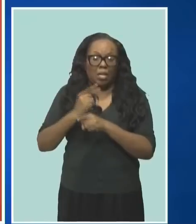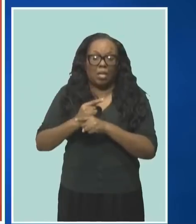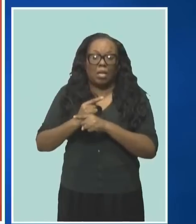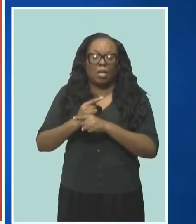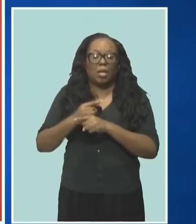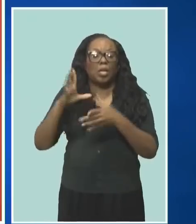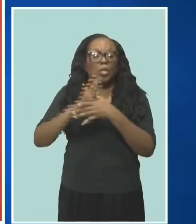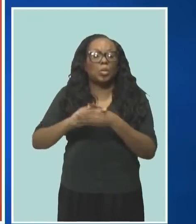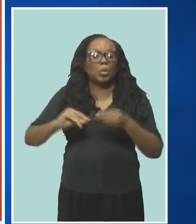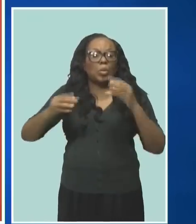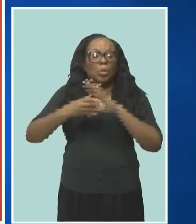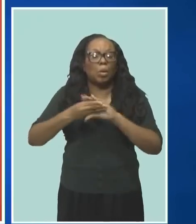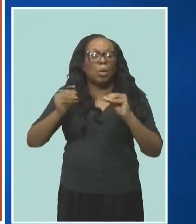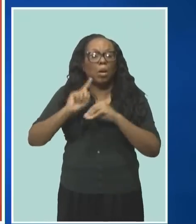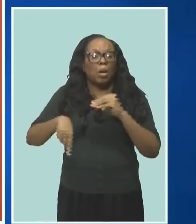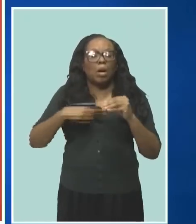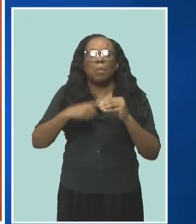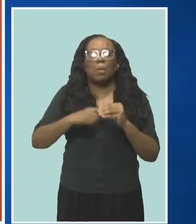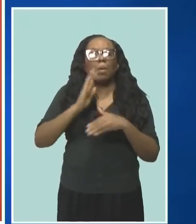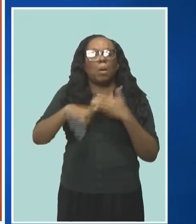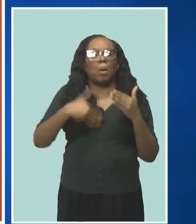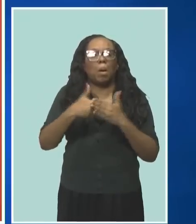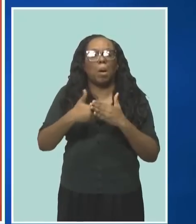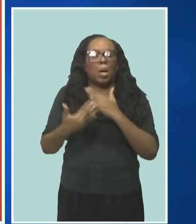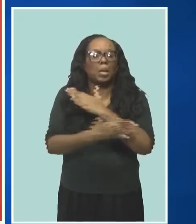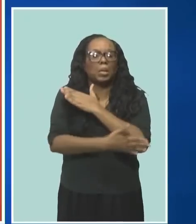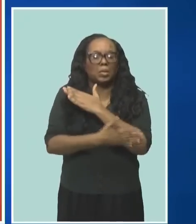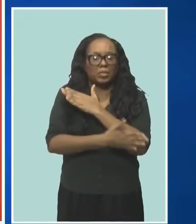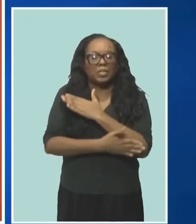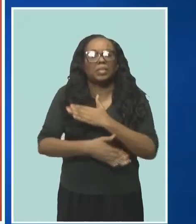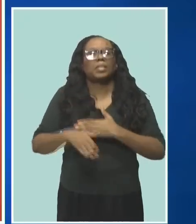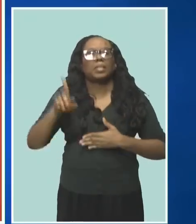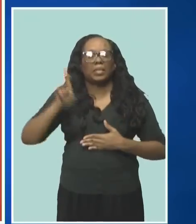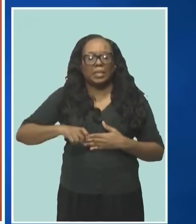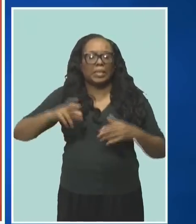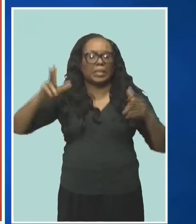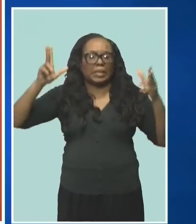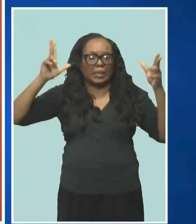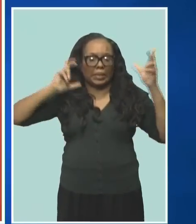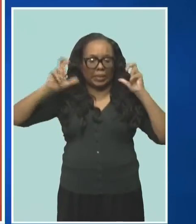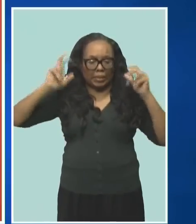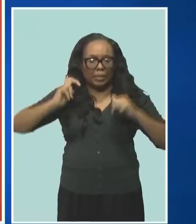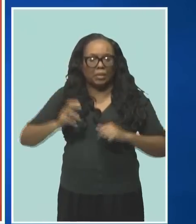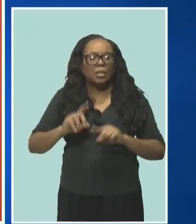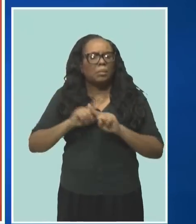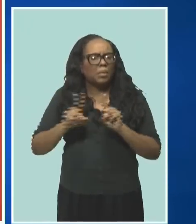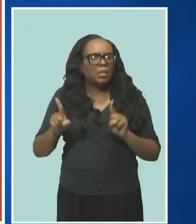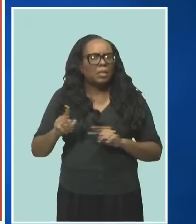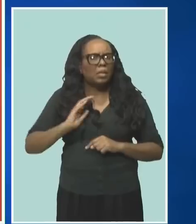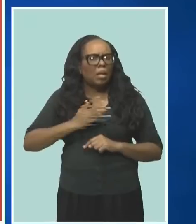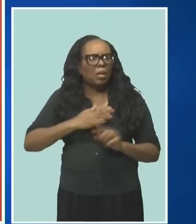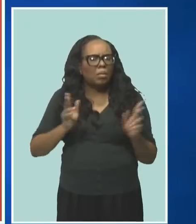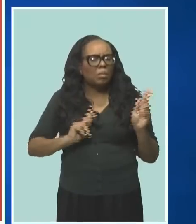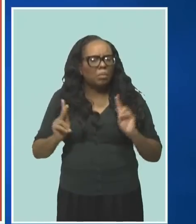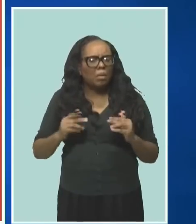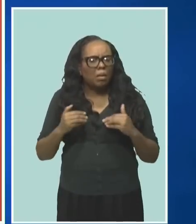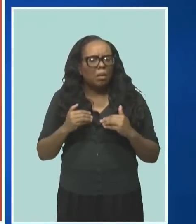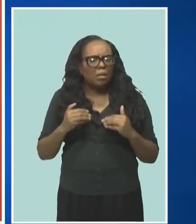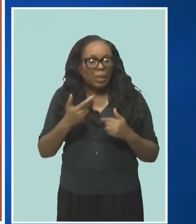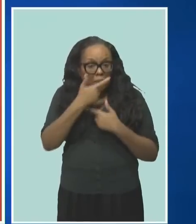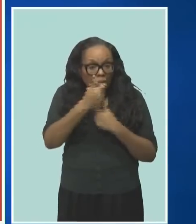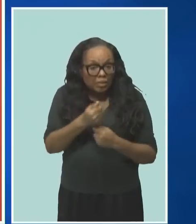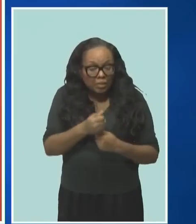the question we have to ask ourselves, do our citizens have the patience, the vision, and the